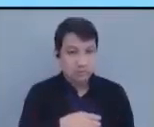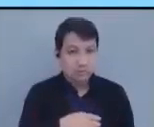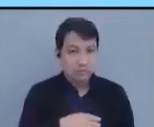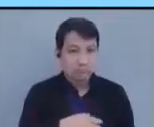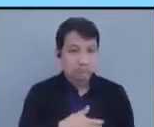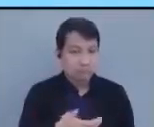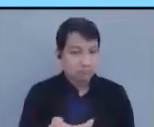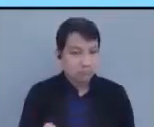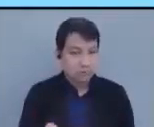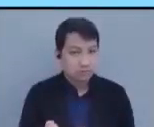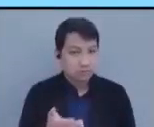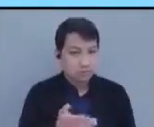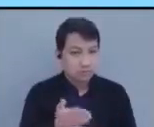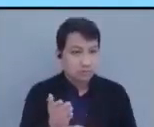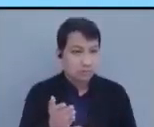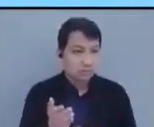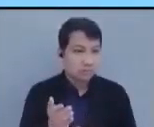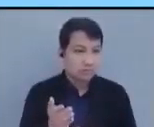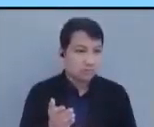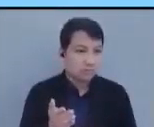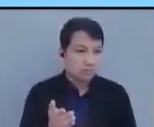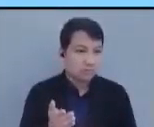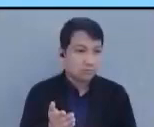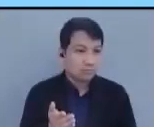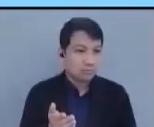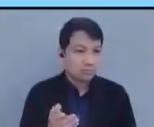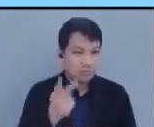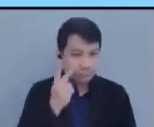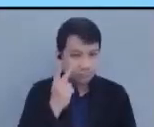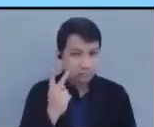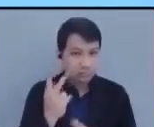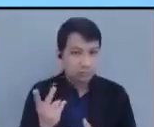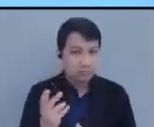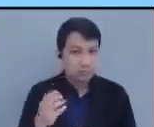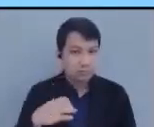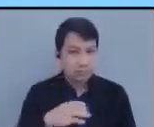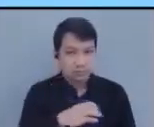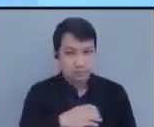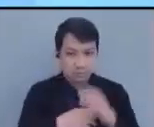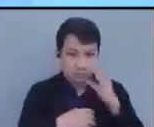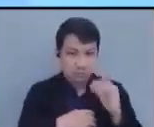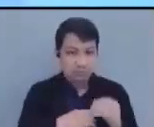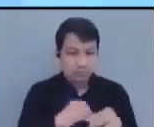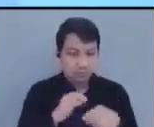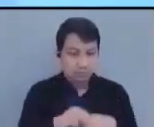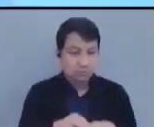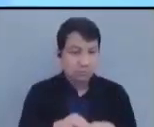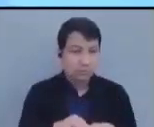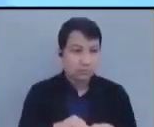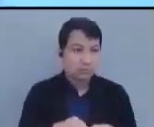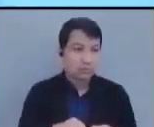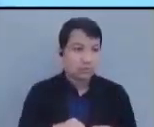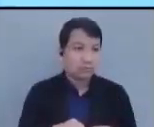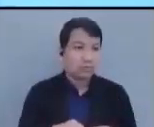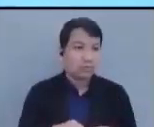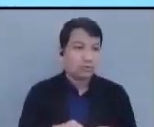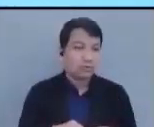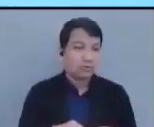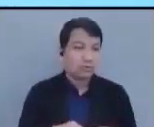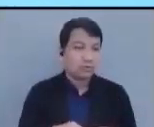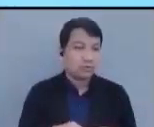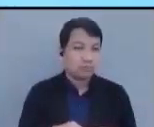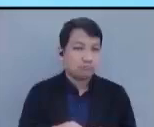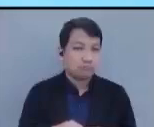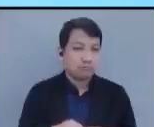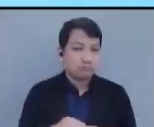directly, of course, because they are congressmen that voted for the grantee, then you